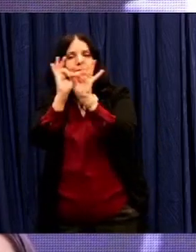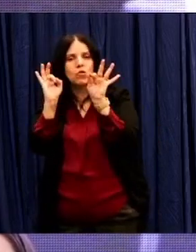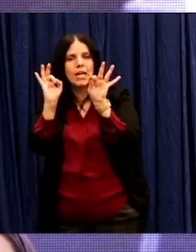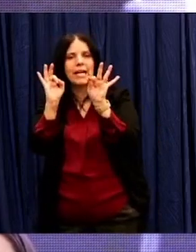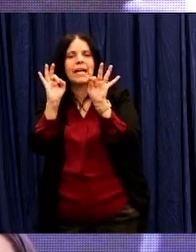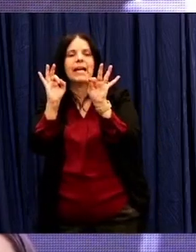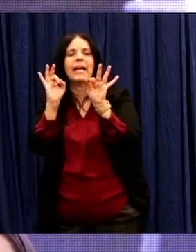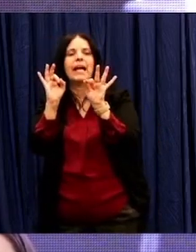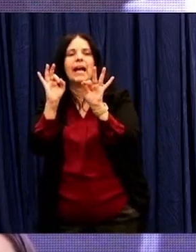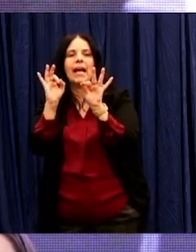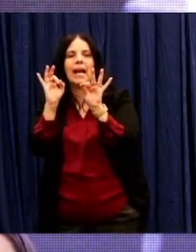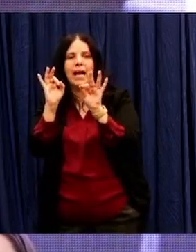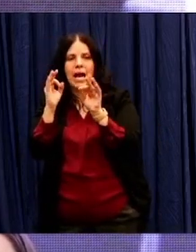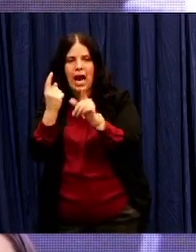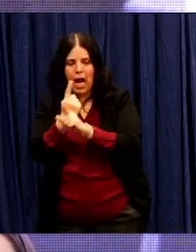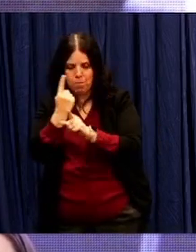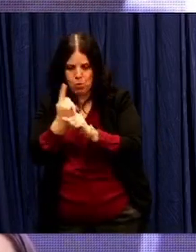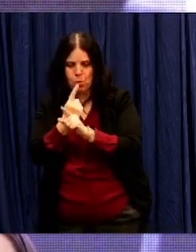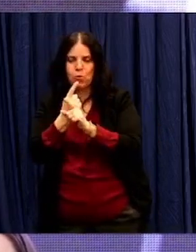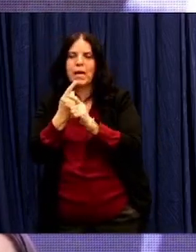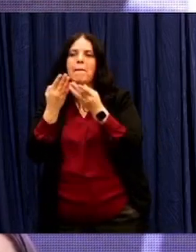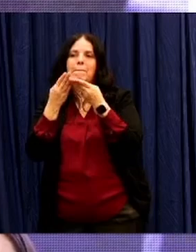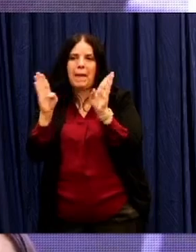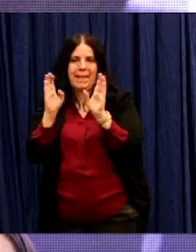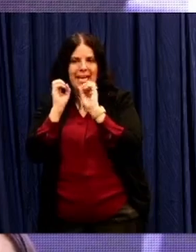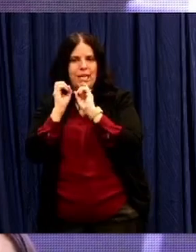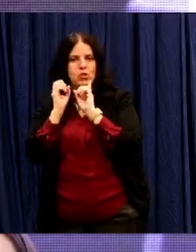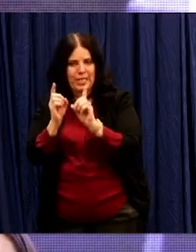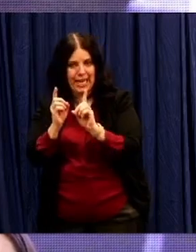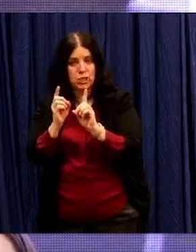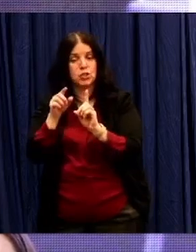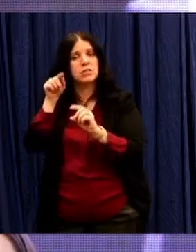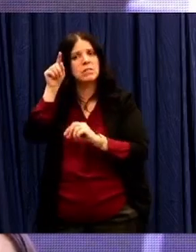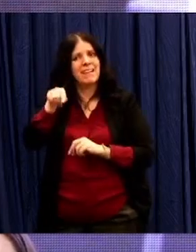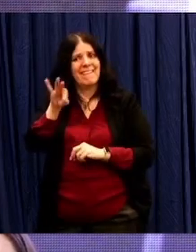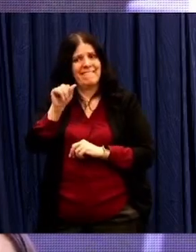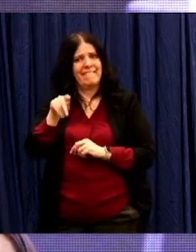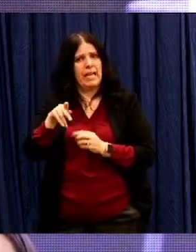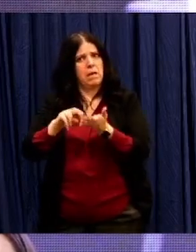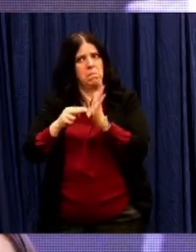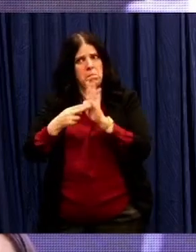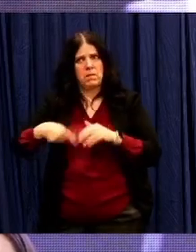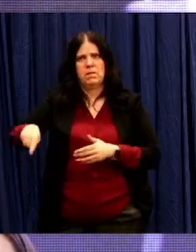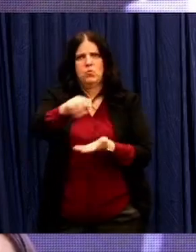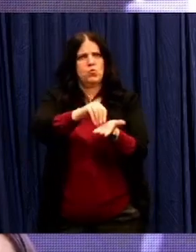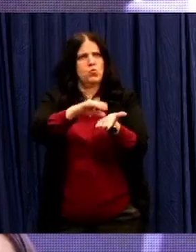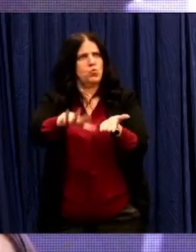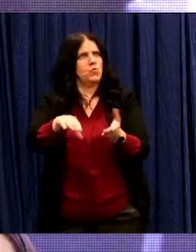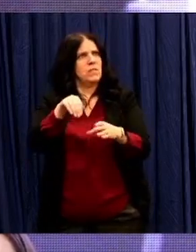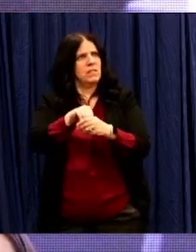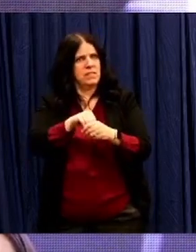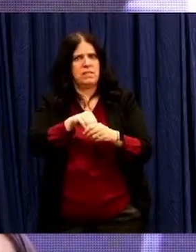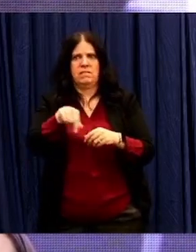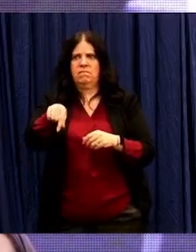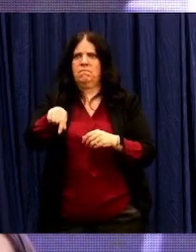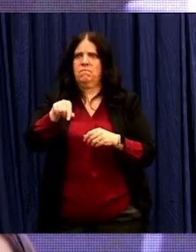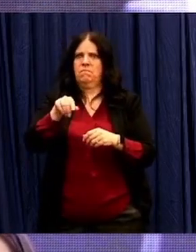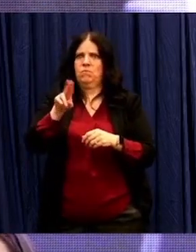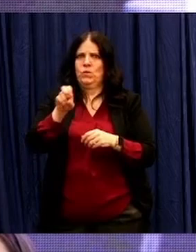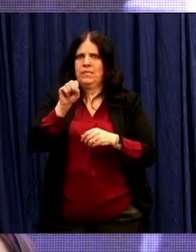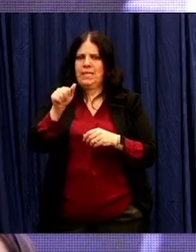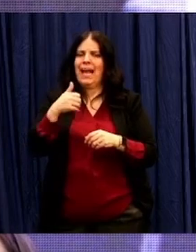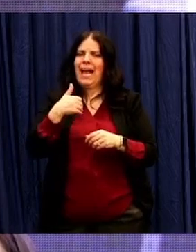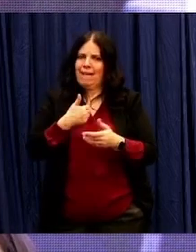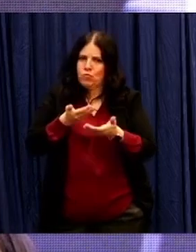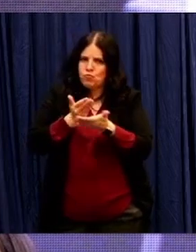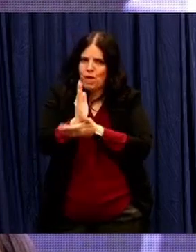that students have access to their public education in the least restrictive way